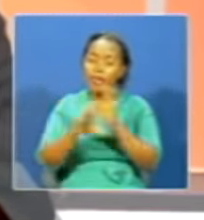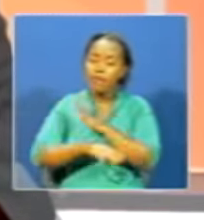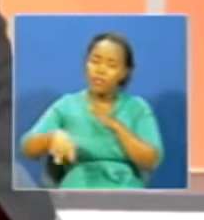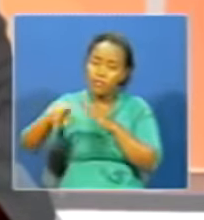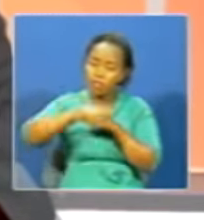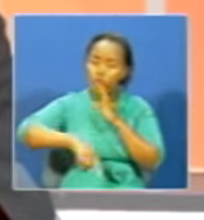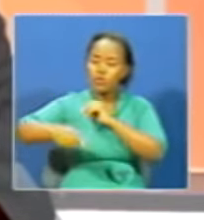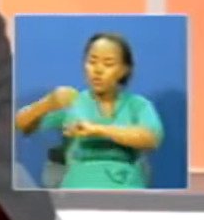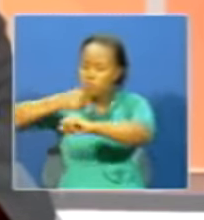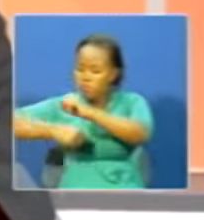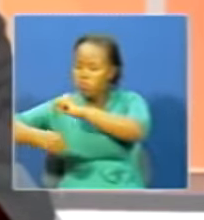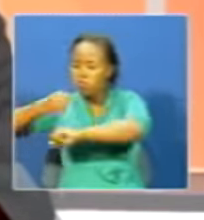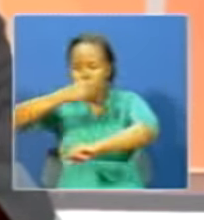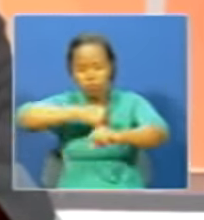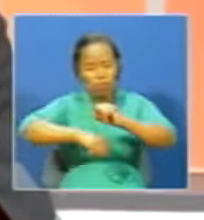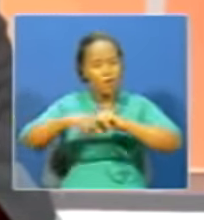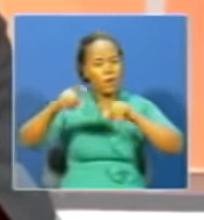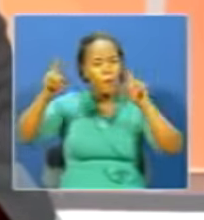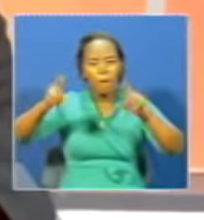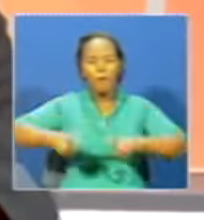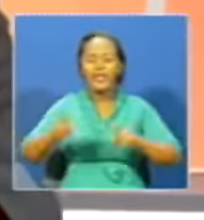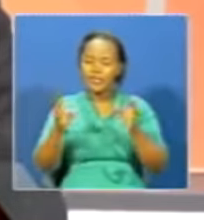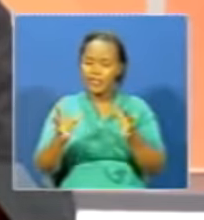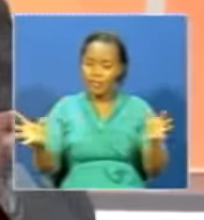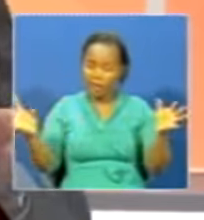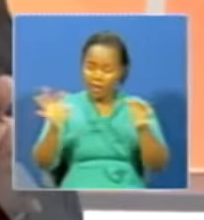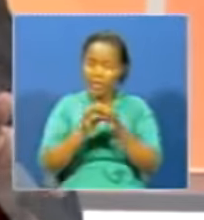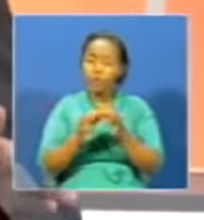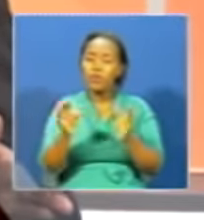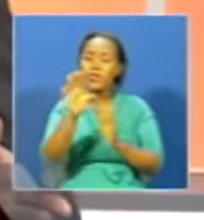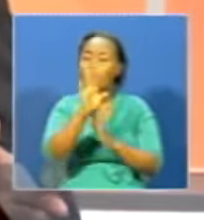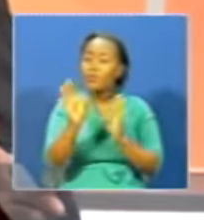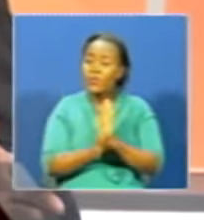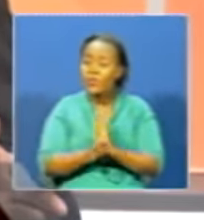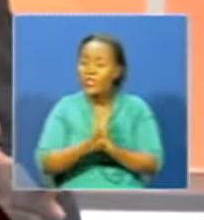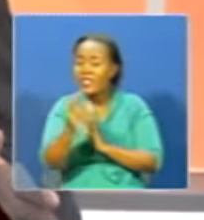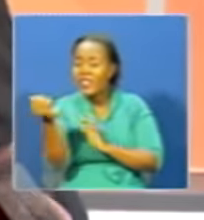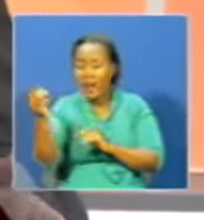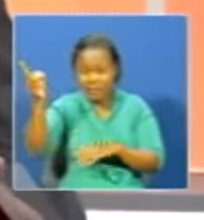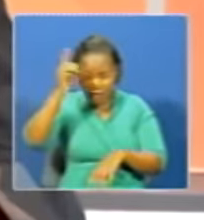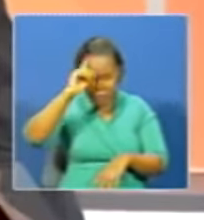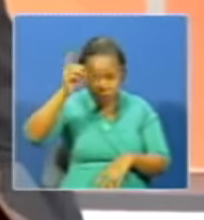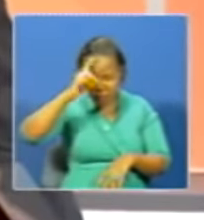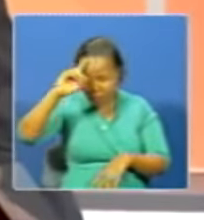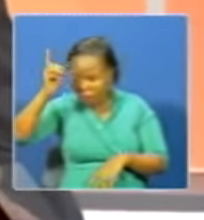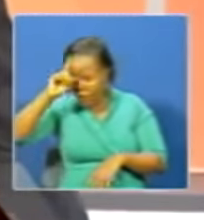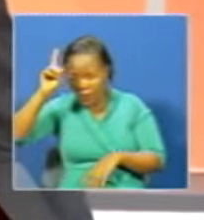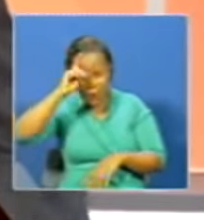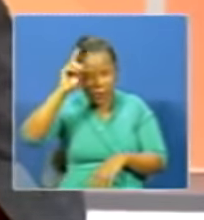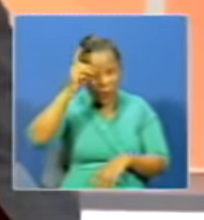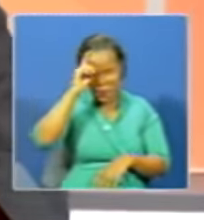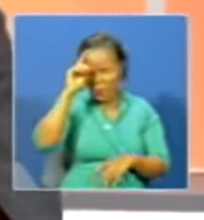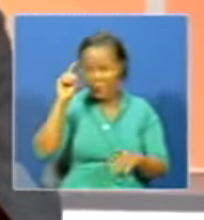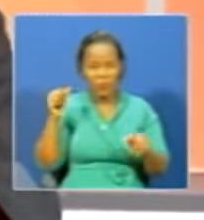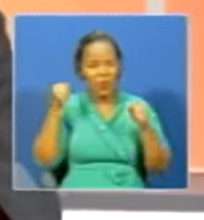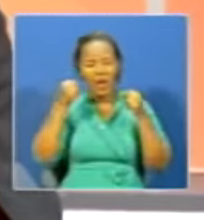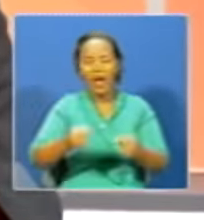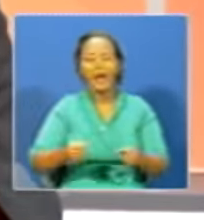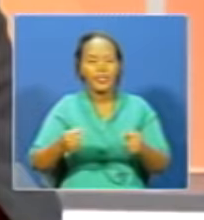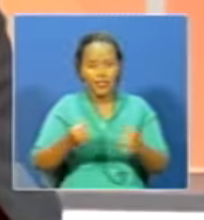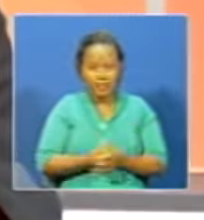within the constitutional requirements. Yeah. So anything outside that yeah. Is not tenable. Yeah. Yes. Your thoughts